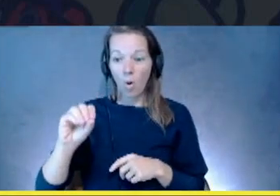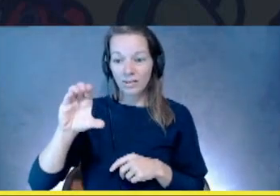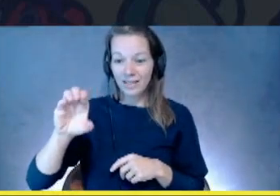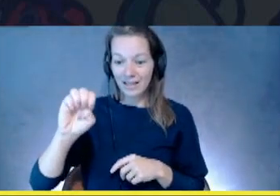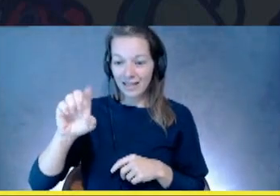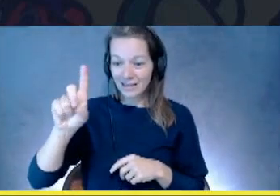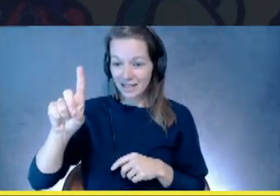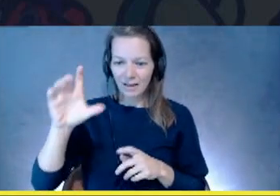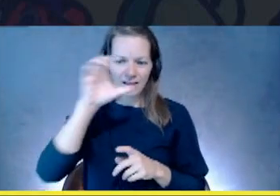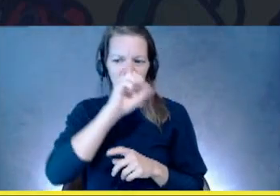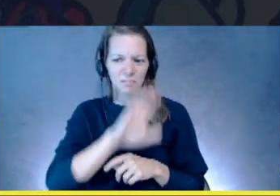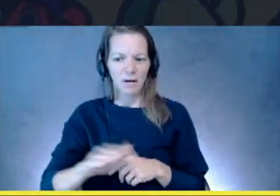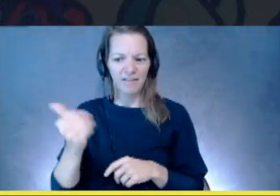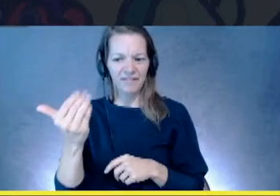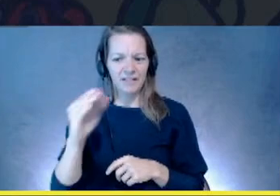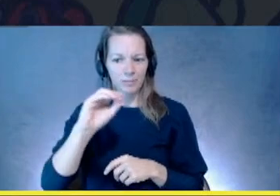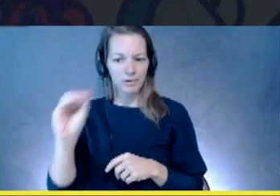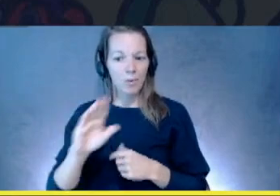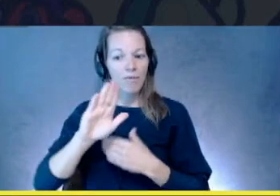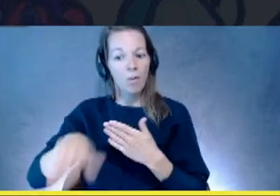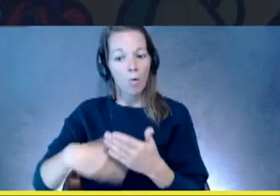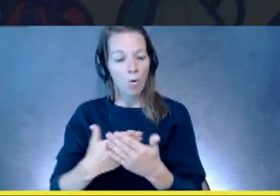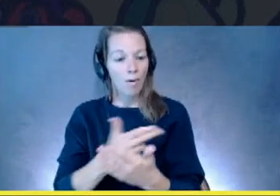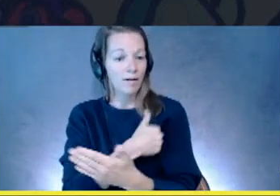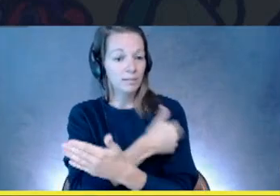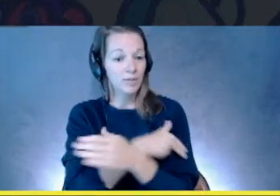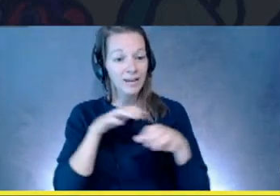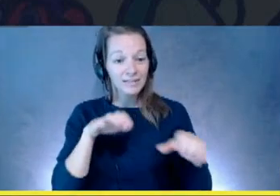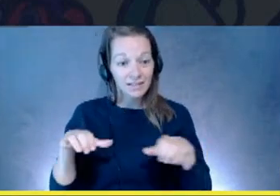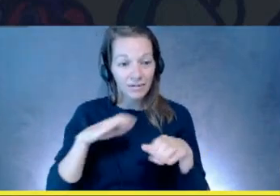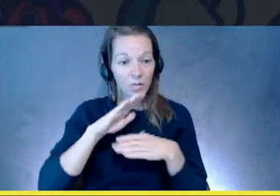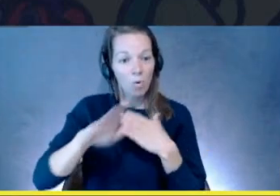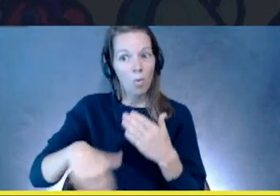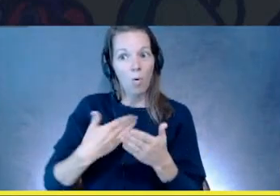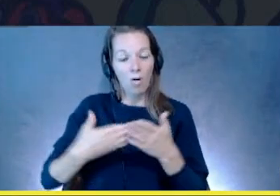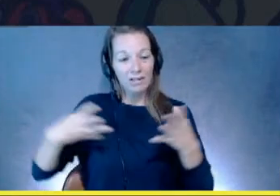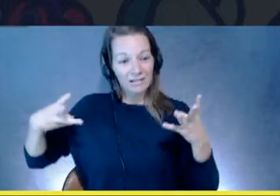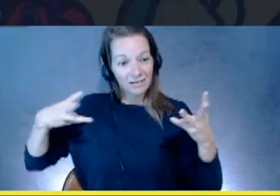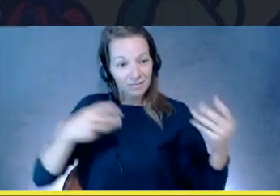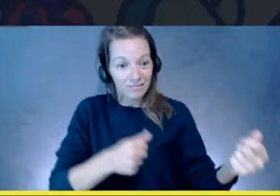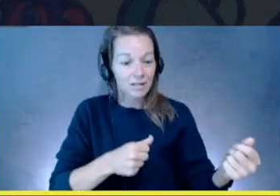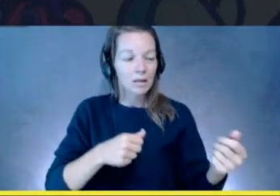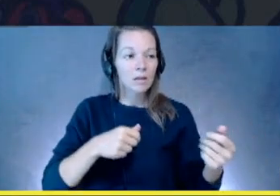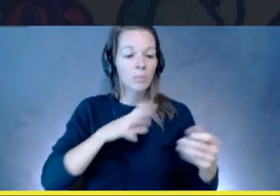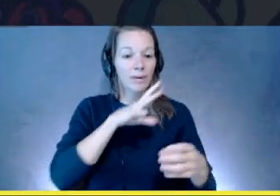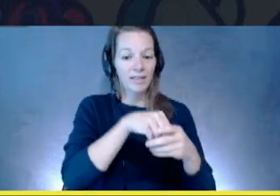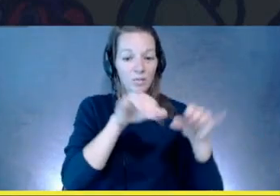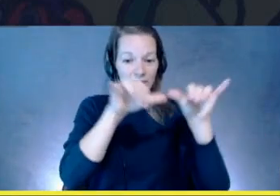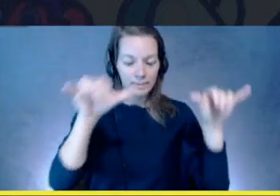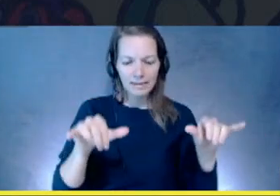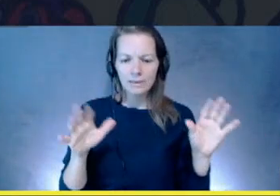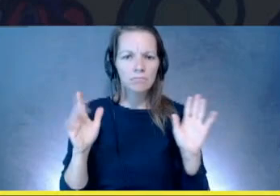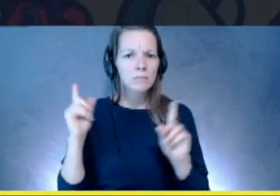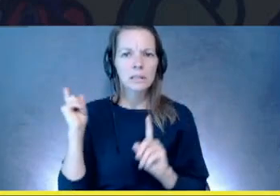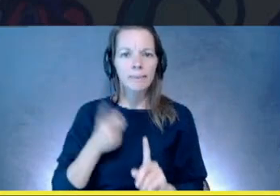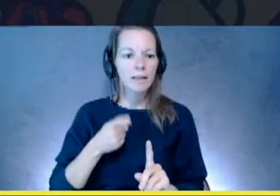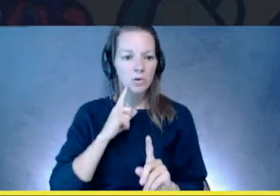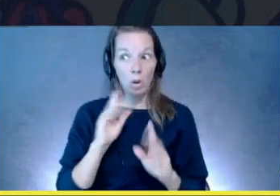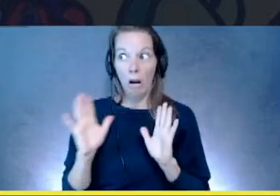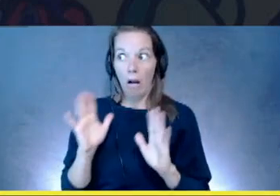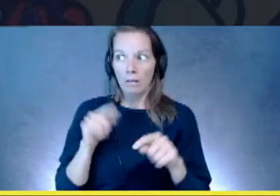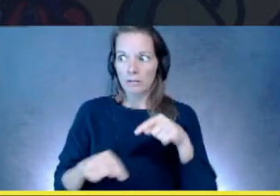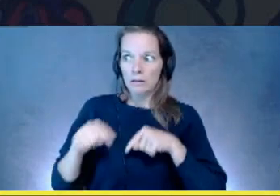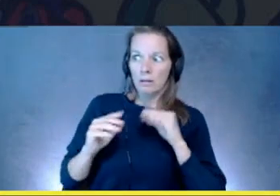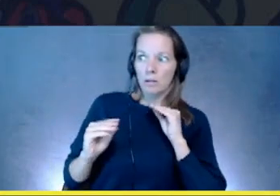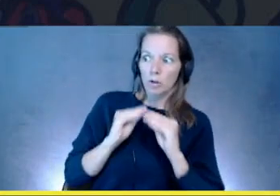about 15% of all hospital activity and all expenditure in health systems is simply to correct for patient safety